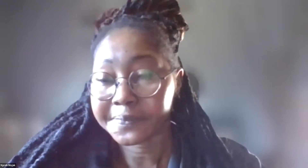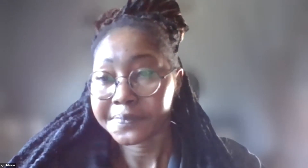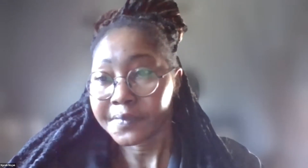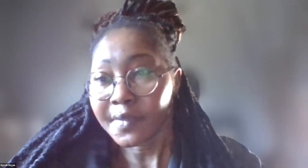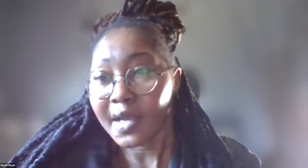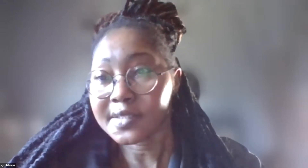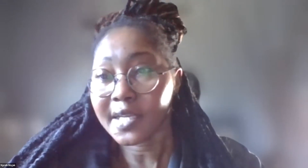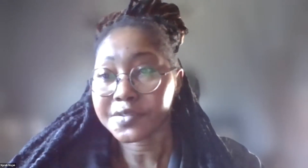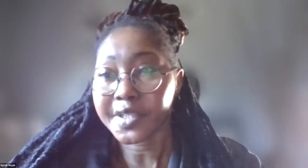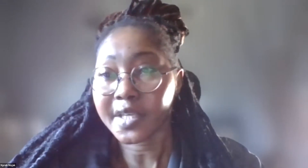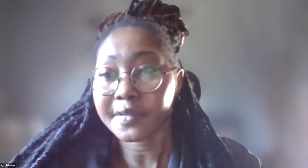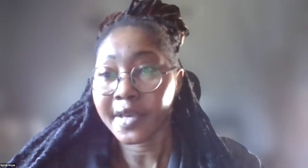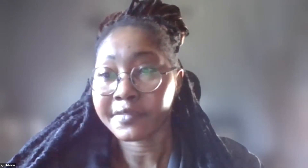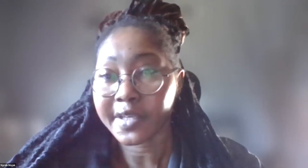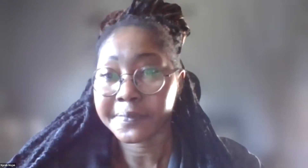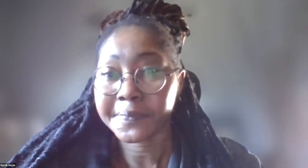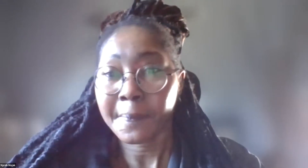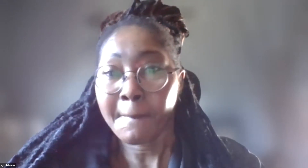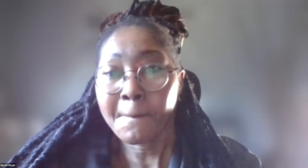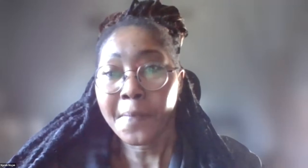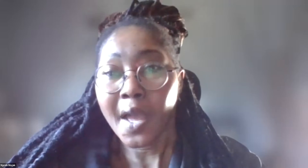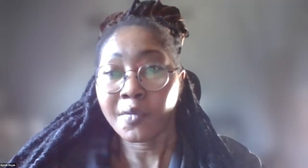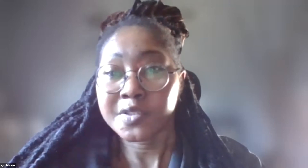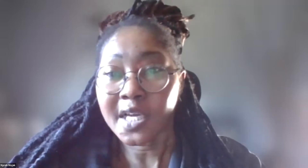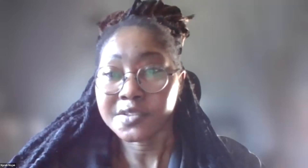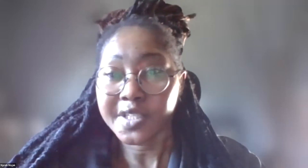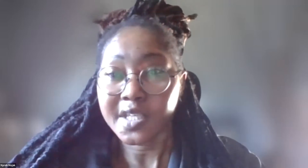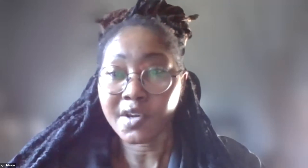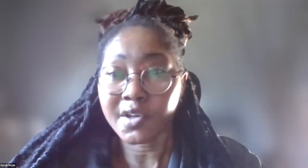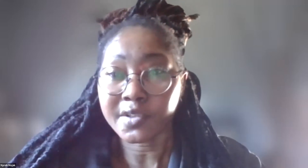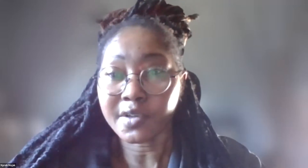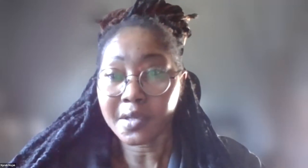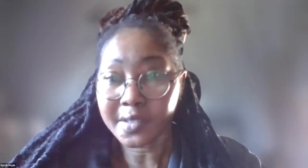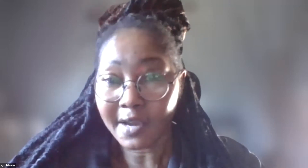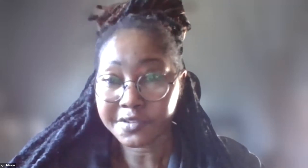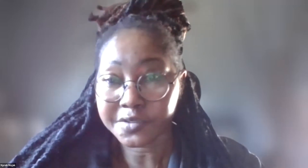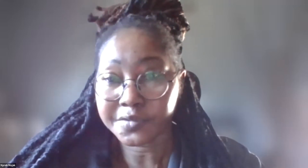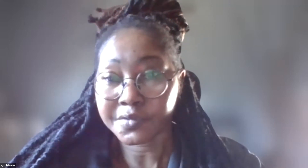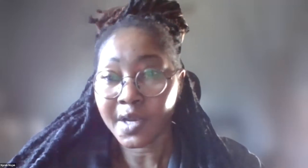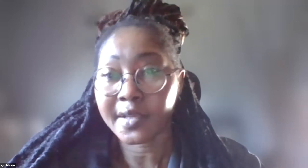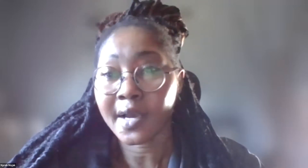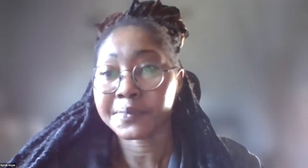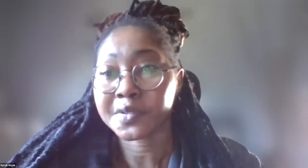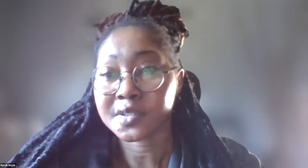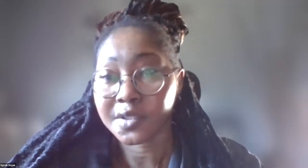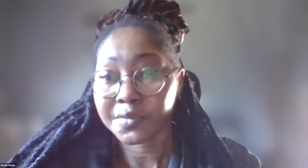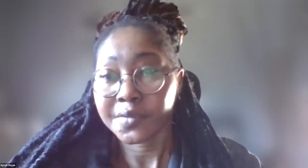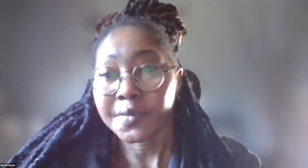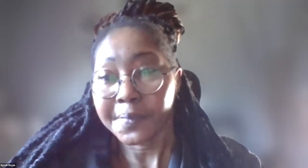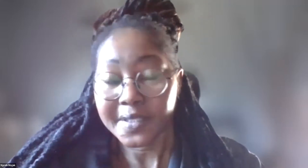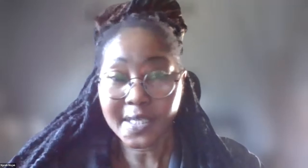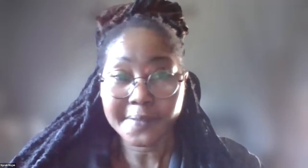after I started drinking heavily. I would start drinking early in the afternoon, right up